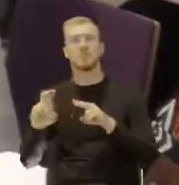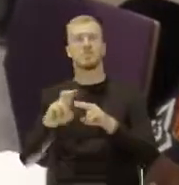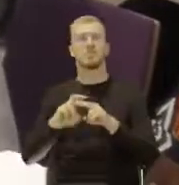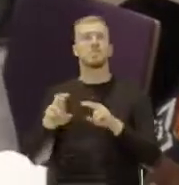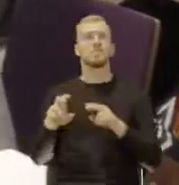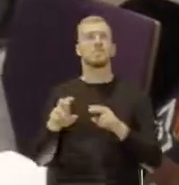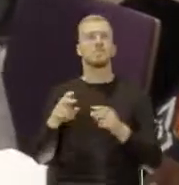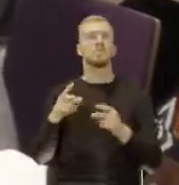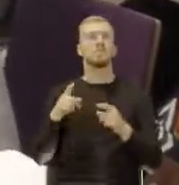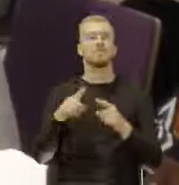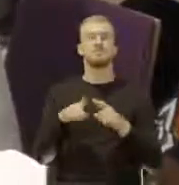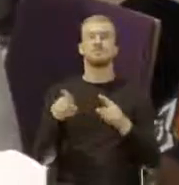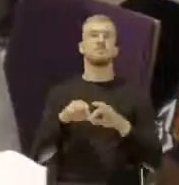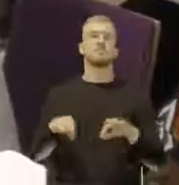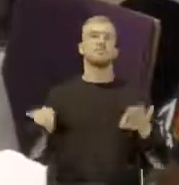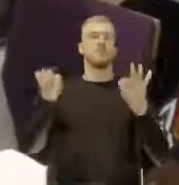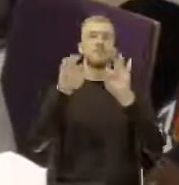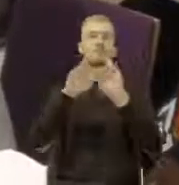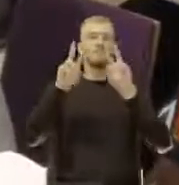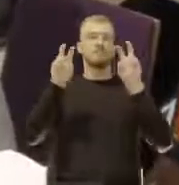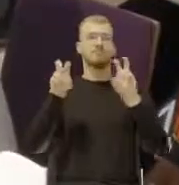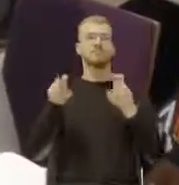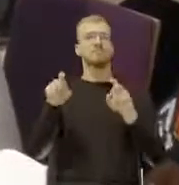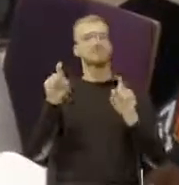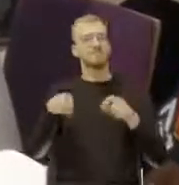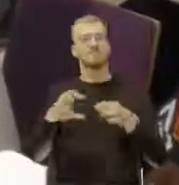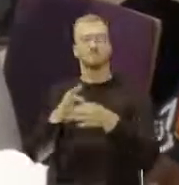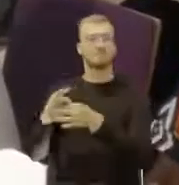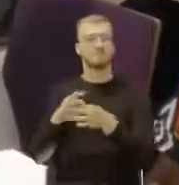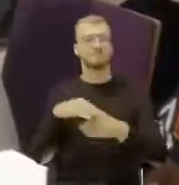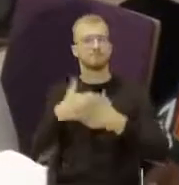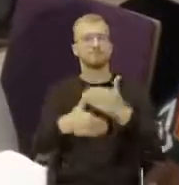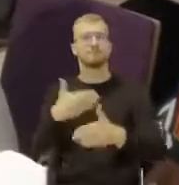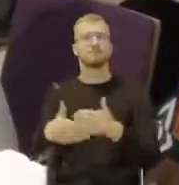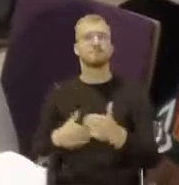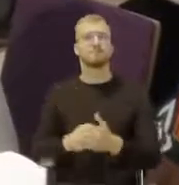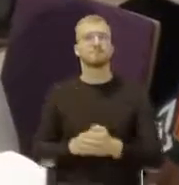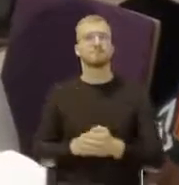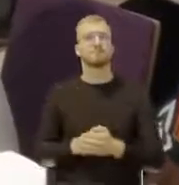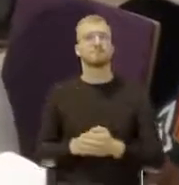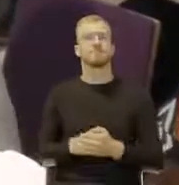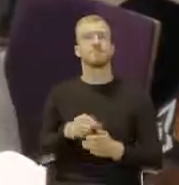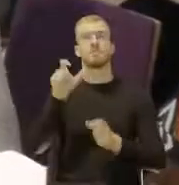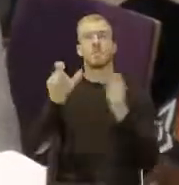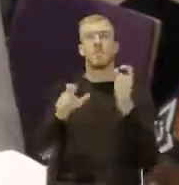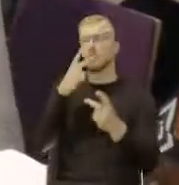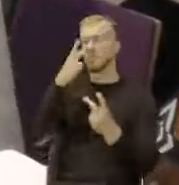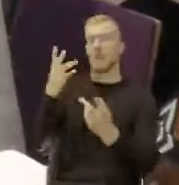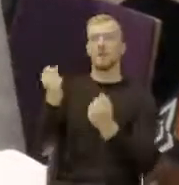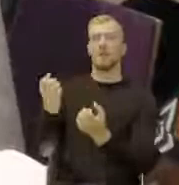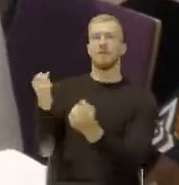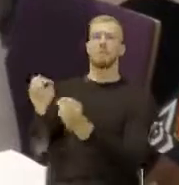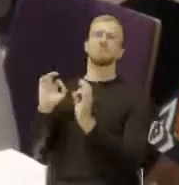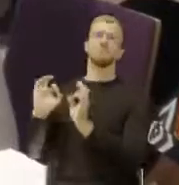is visible. It's visible by the people, it's visible by the international community. I'm